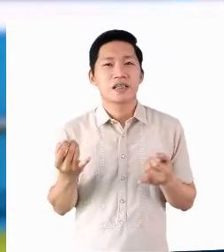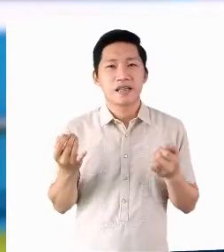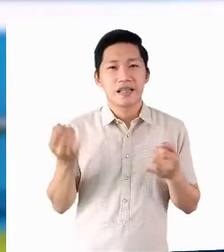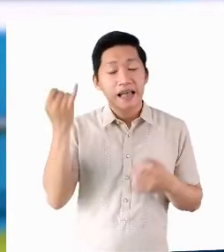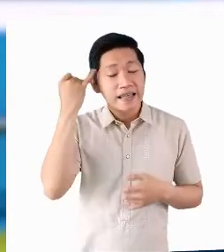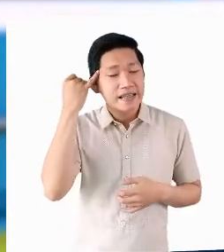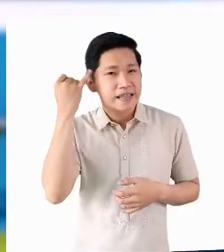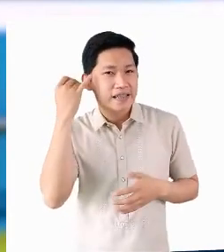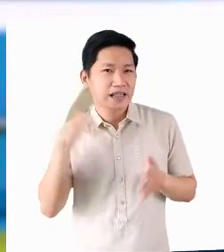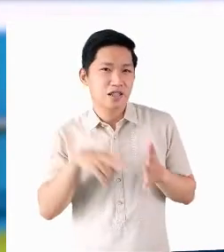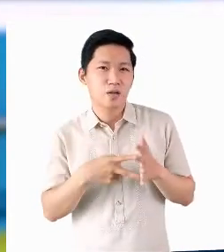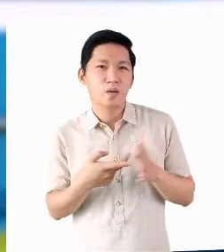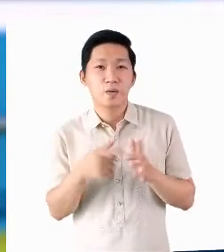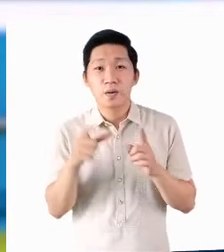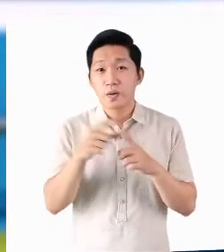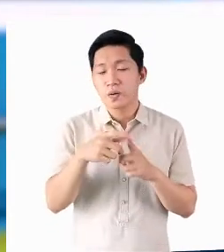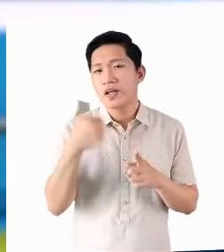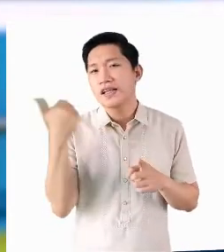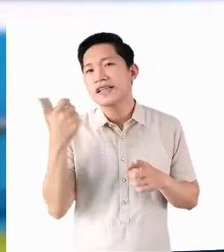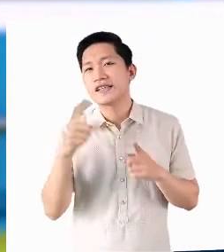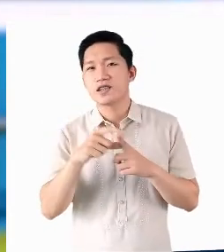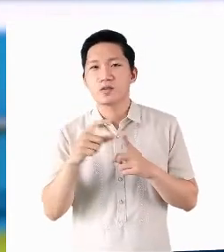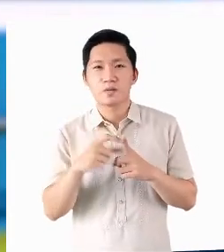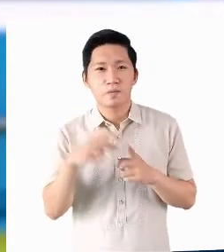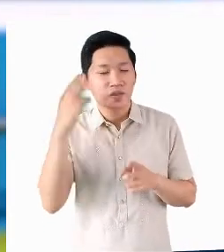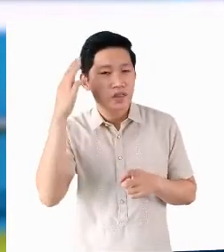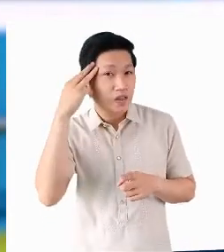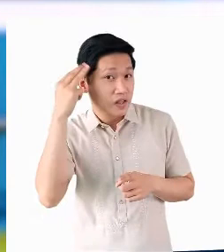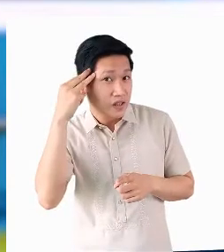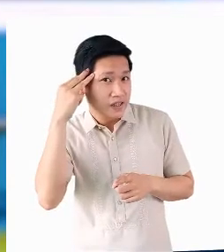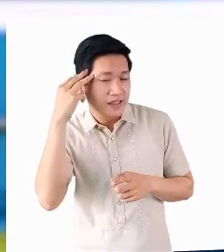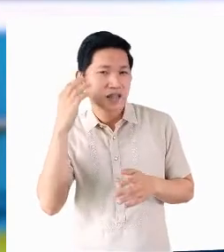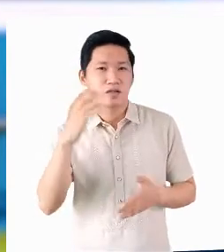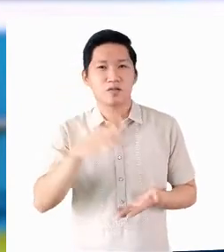word may have another meaning in the minds of the students.